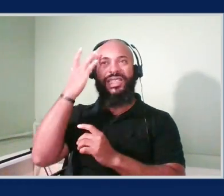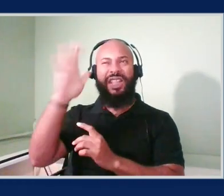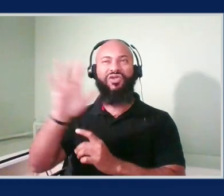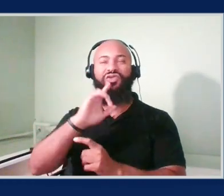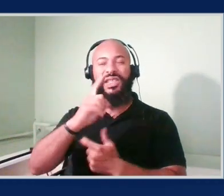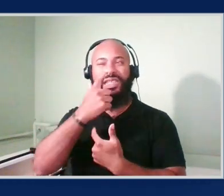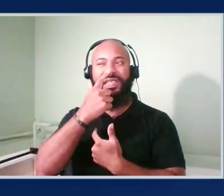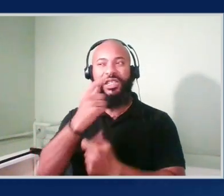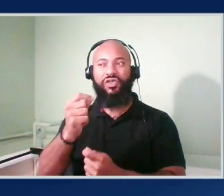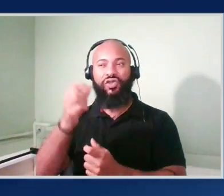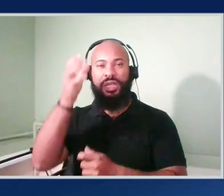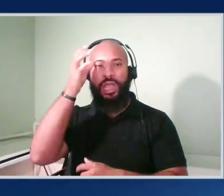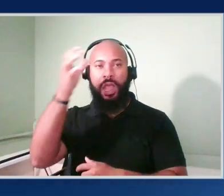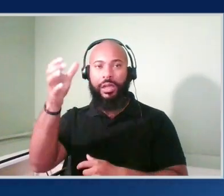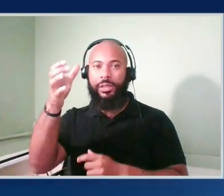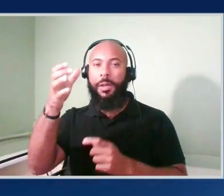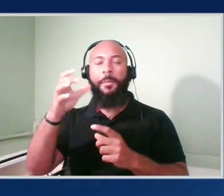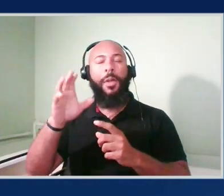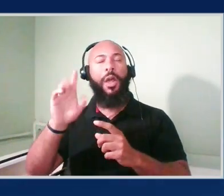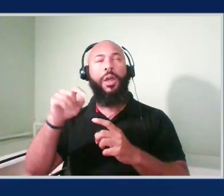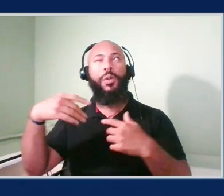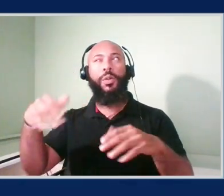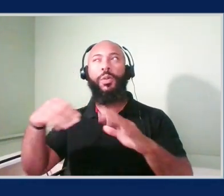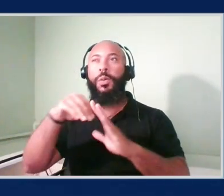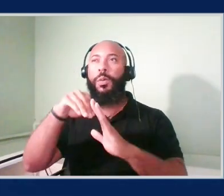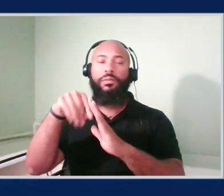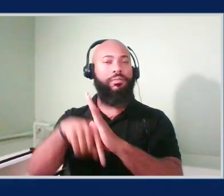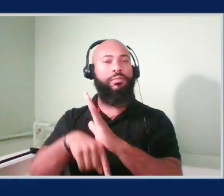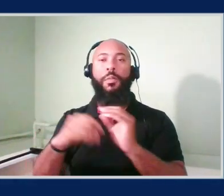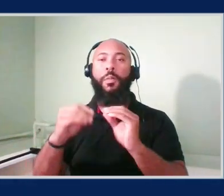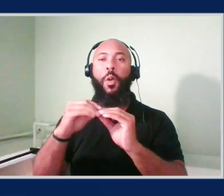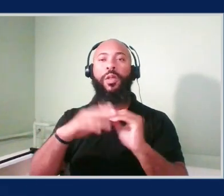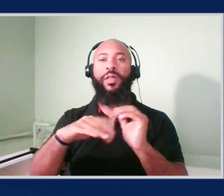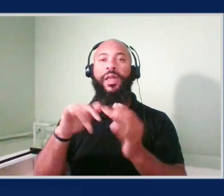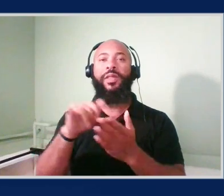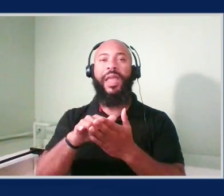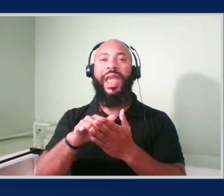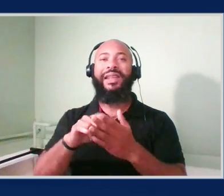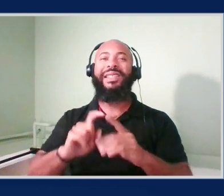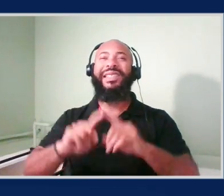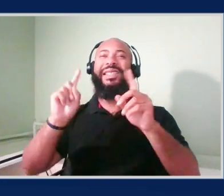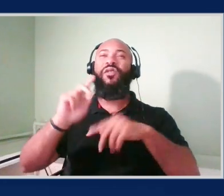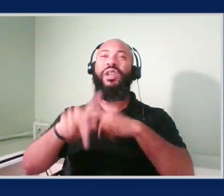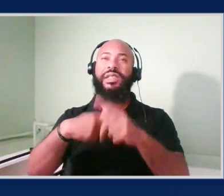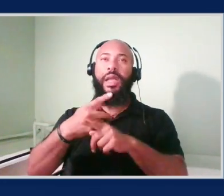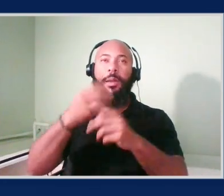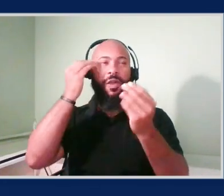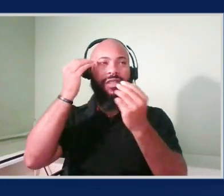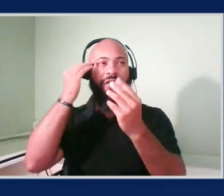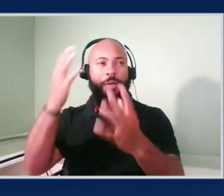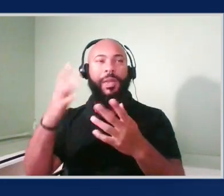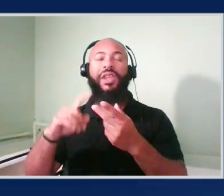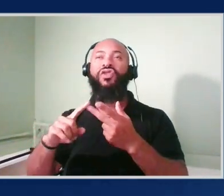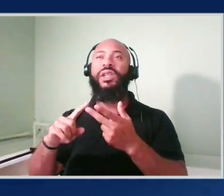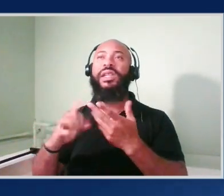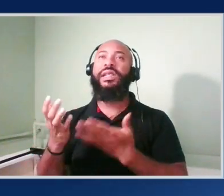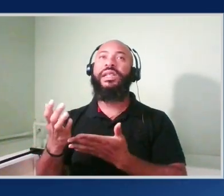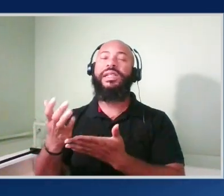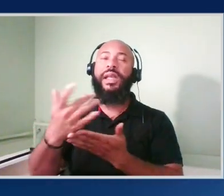but it's more than that. It's a lot of it's a different type of information. It's a collection. It's a